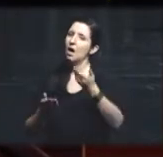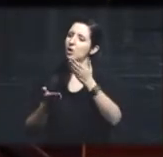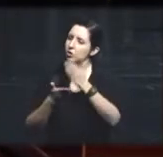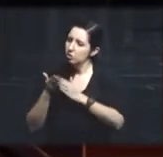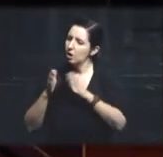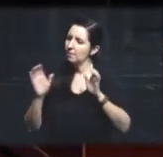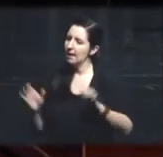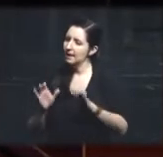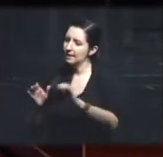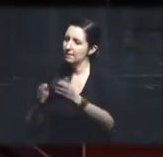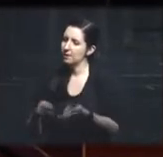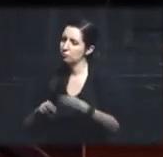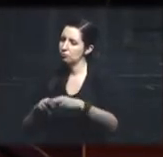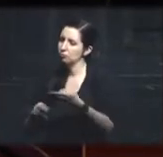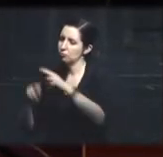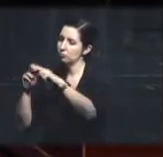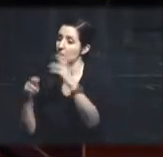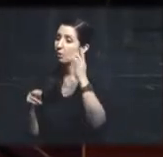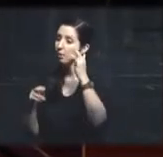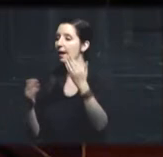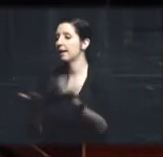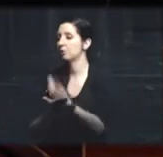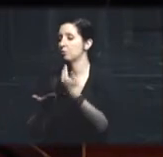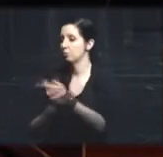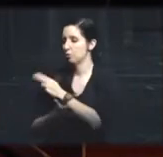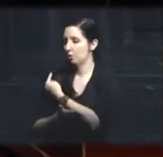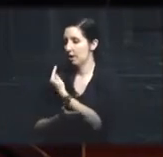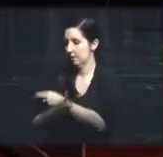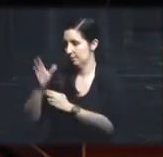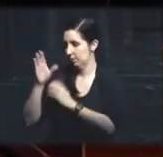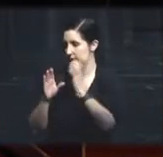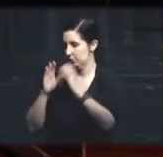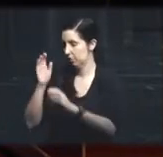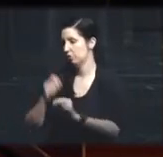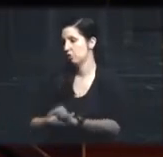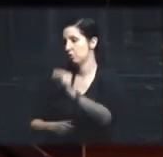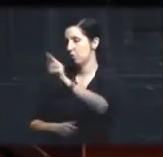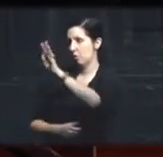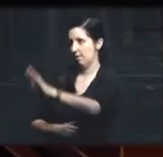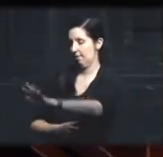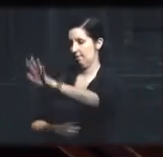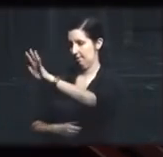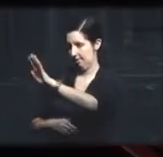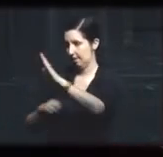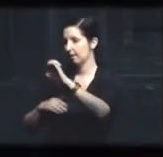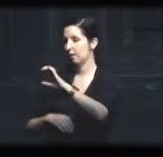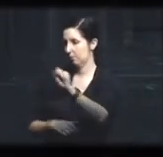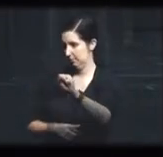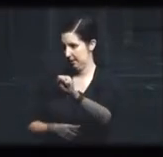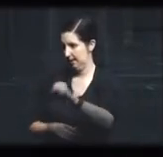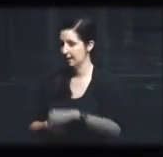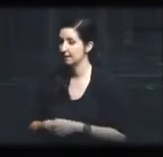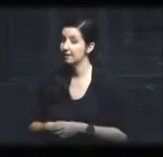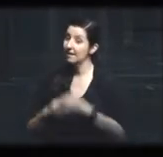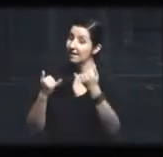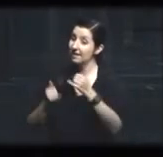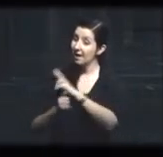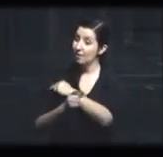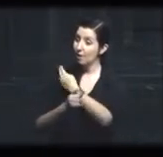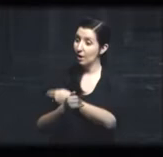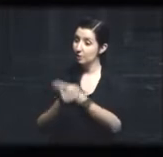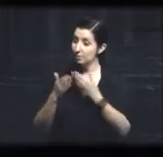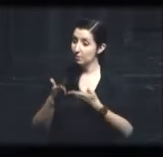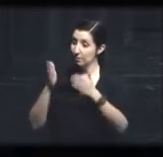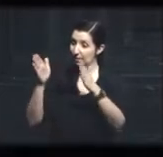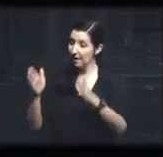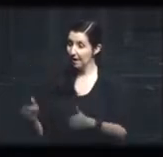driven by new hospital construction on the north side of town. So the hospital providers have been in the ear of